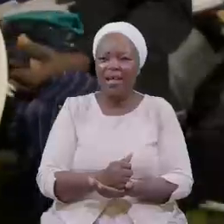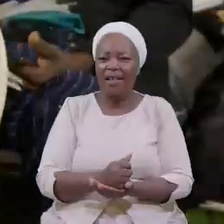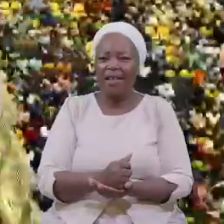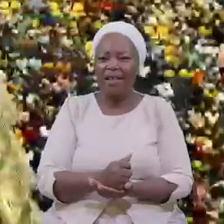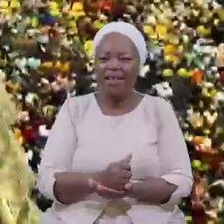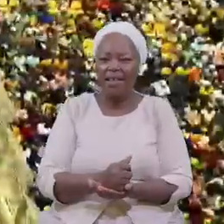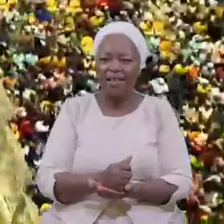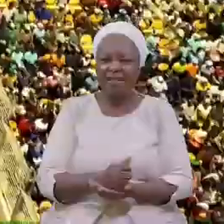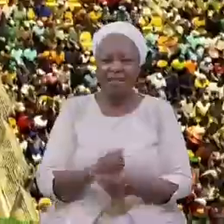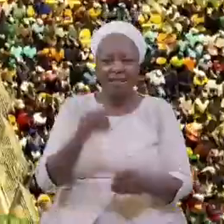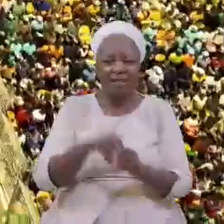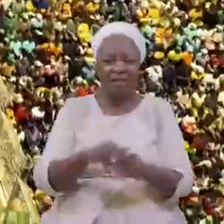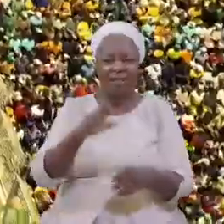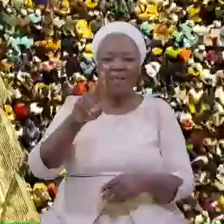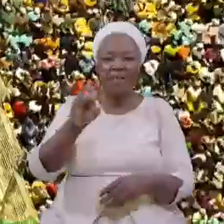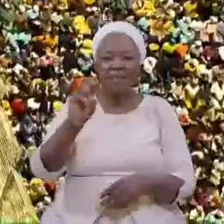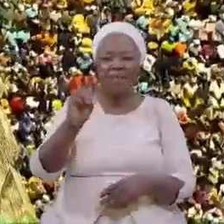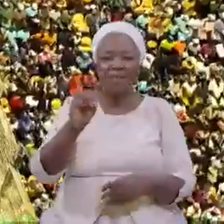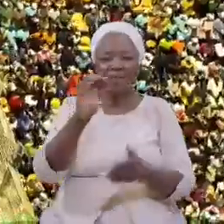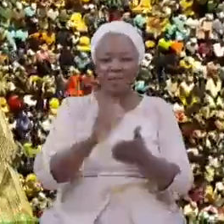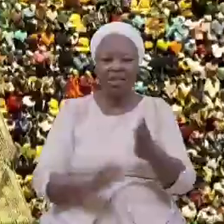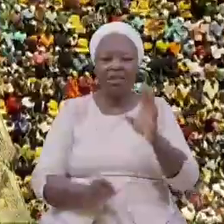In Romans chapter 8,